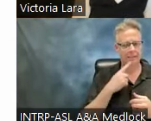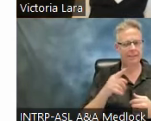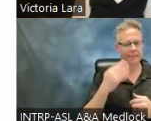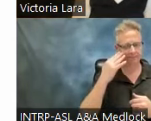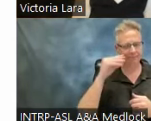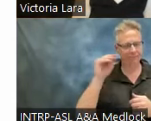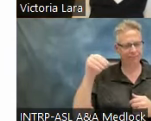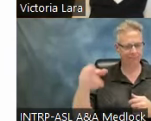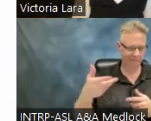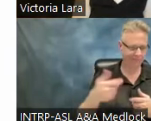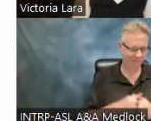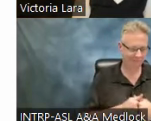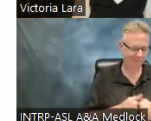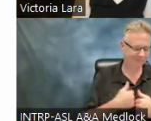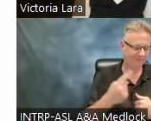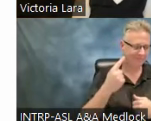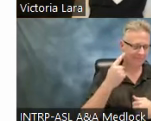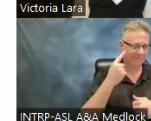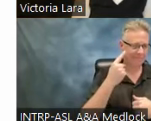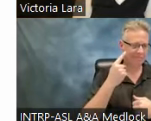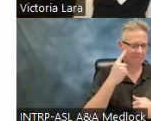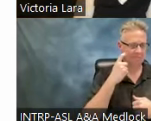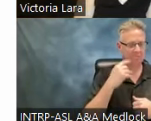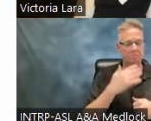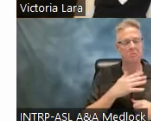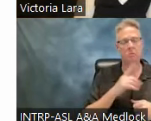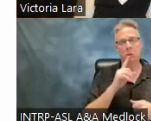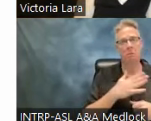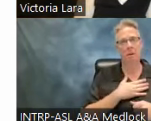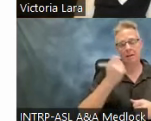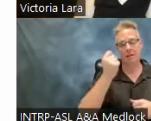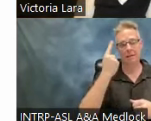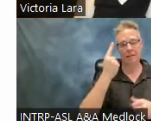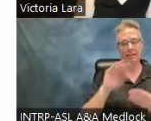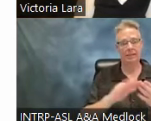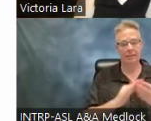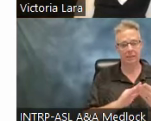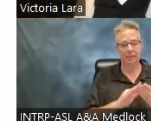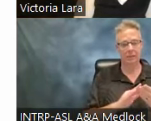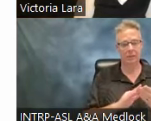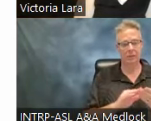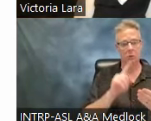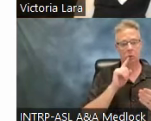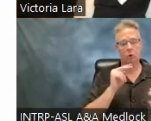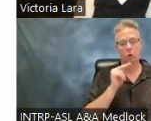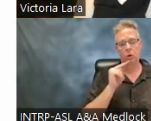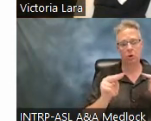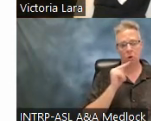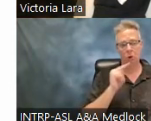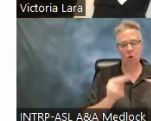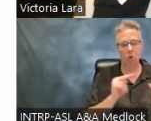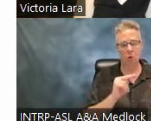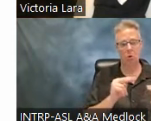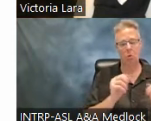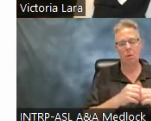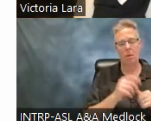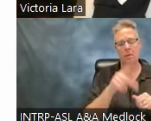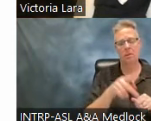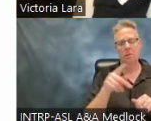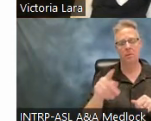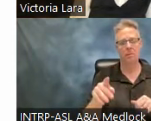to that. I think my understanding is that the city is in bargaining with the PPA about